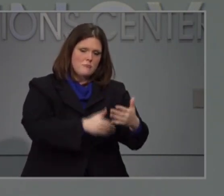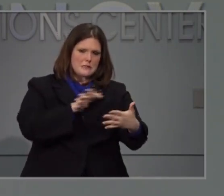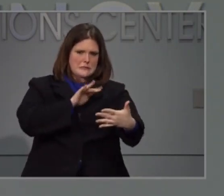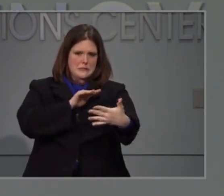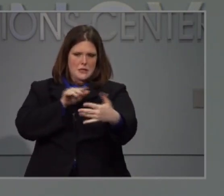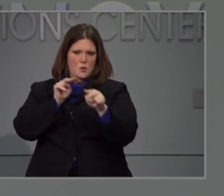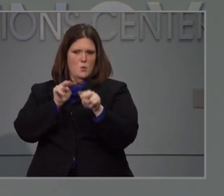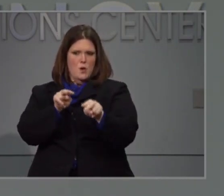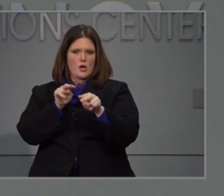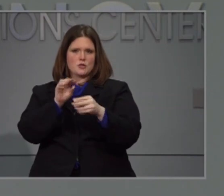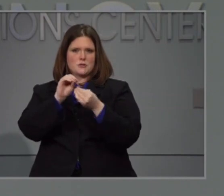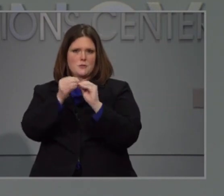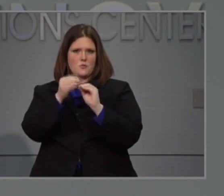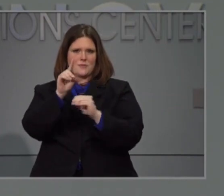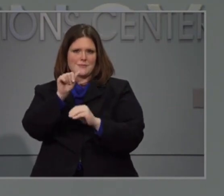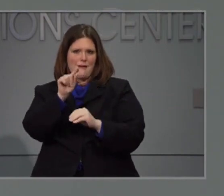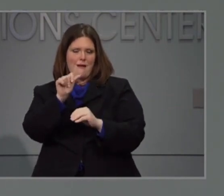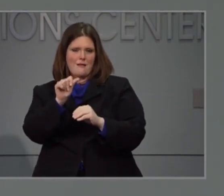Thank you.